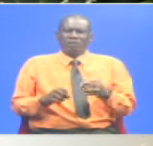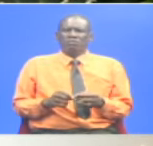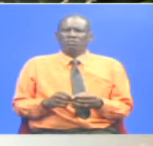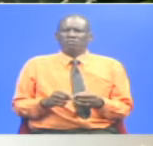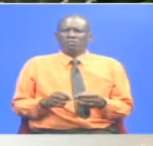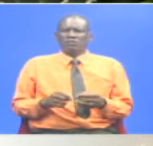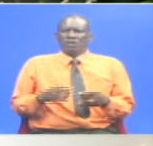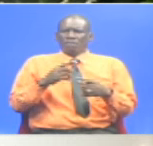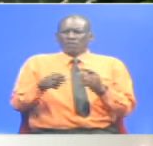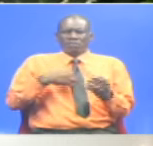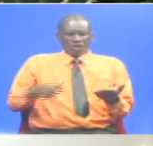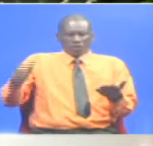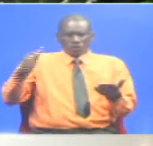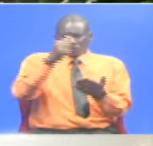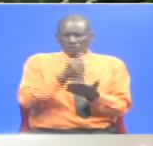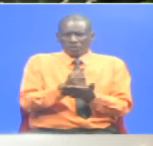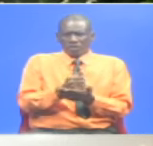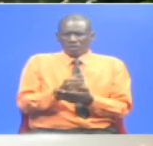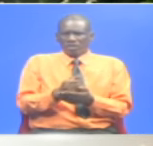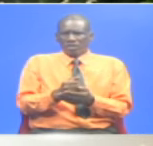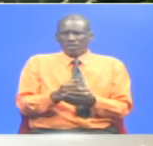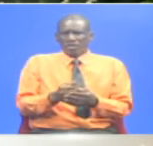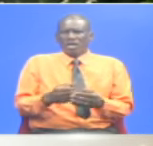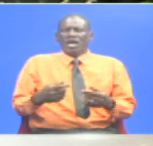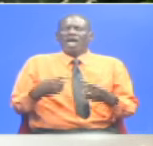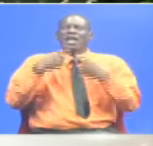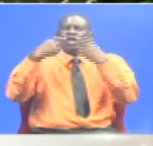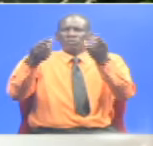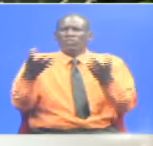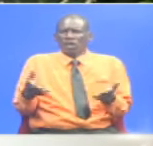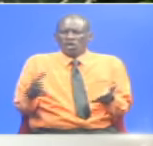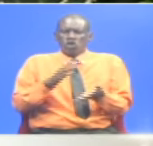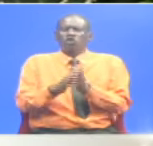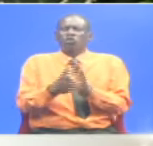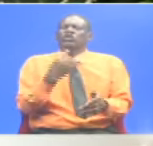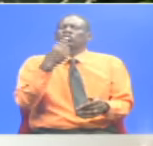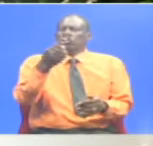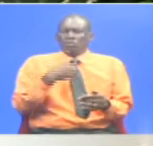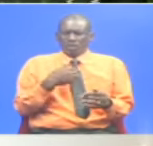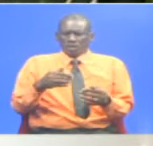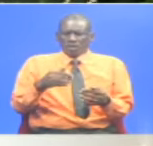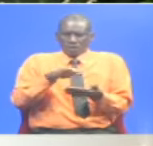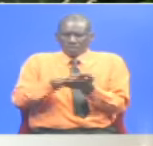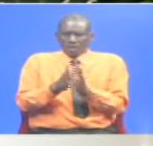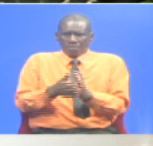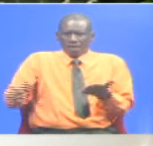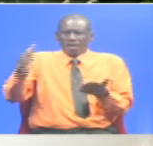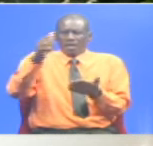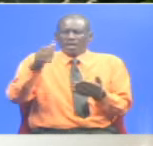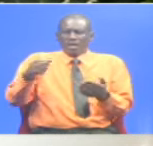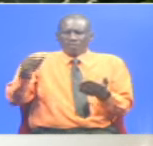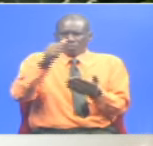But I was appointed. When the announcement came, nobody told me. It was announced that